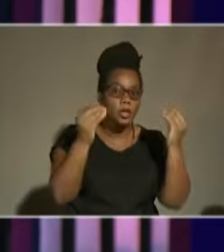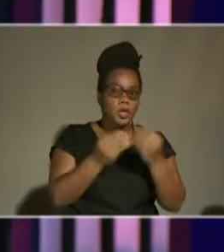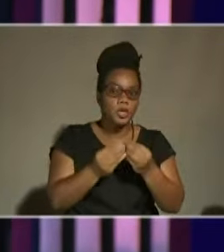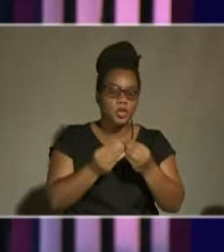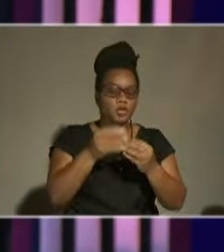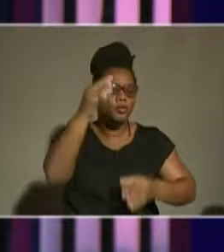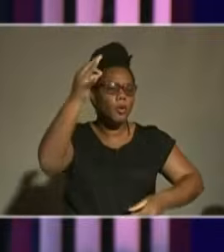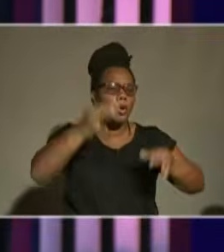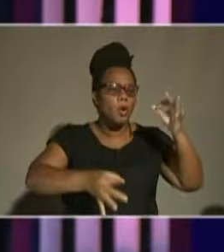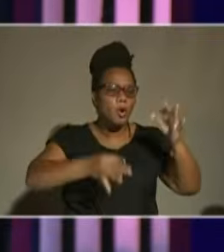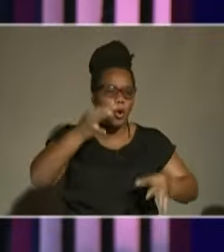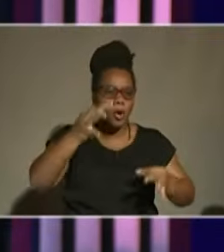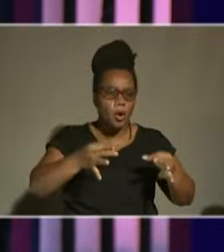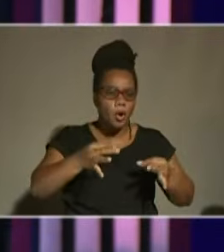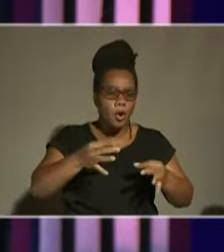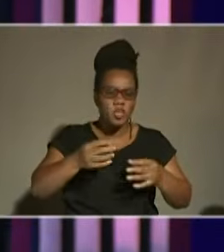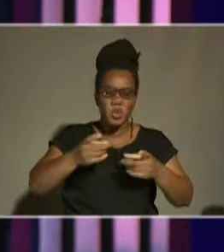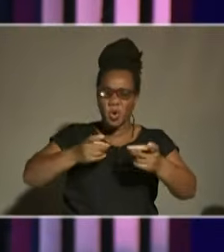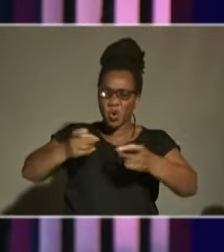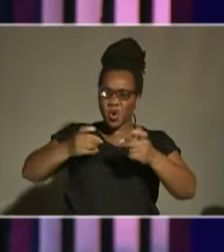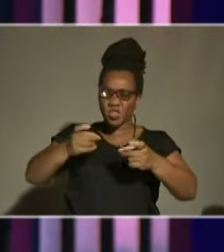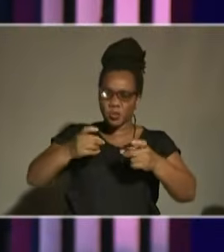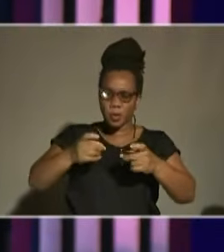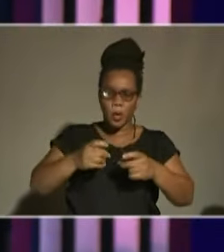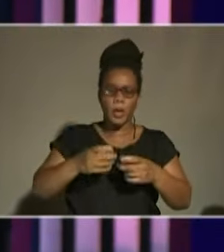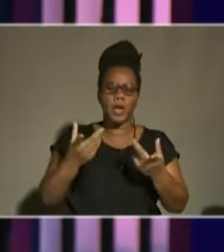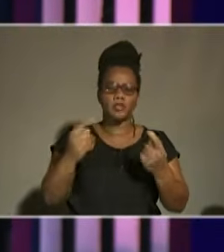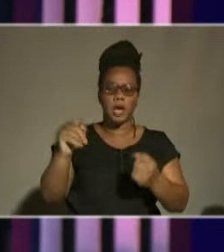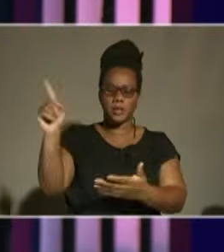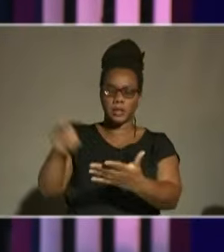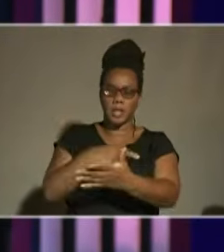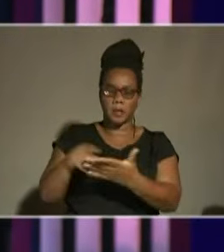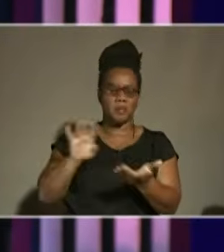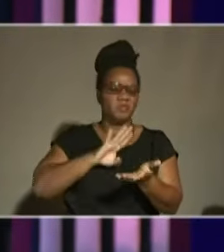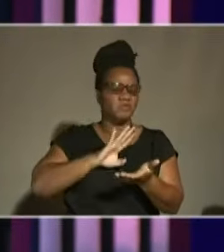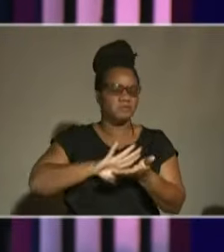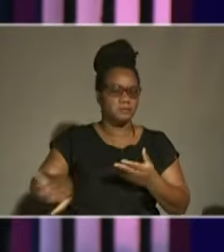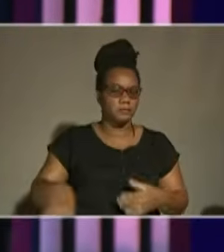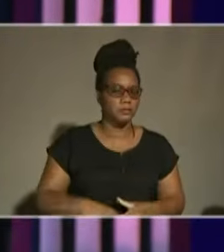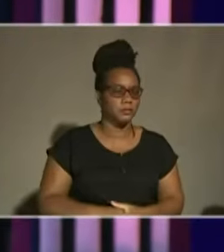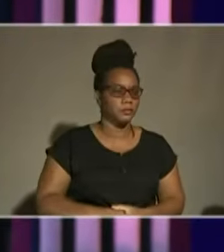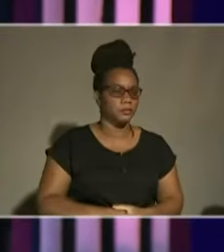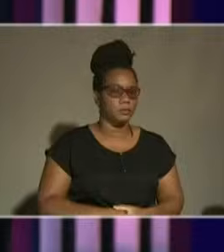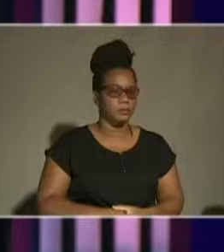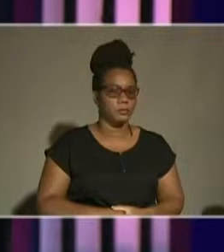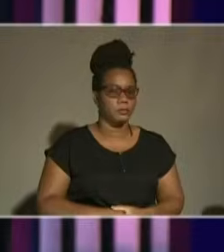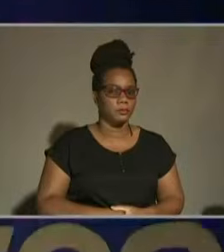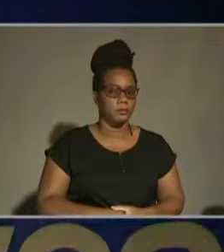court to undermine its effectiveness and indeed eliminate it entirely.